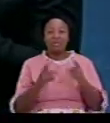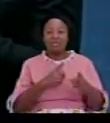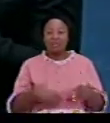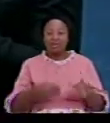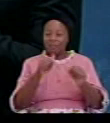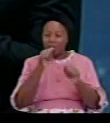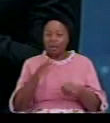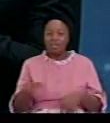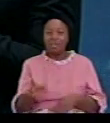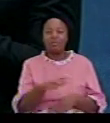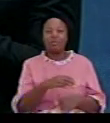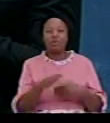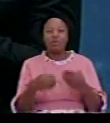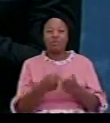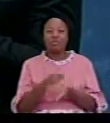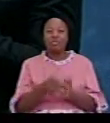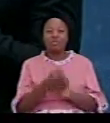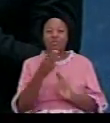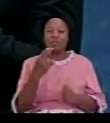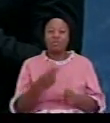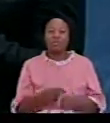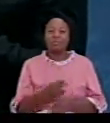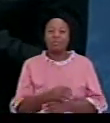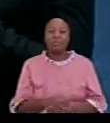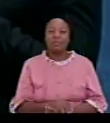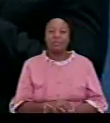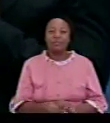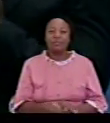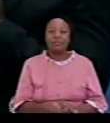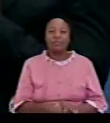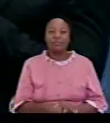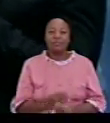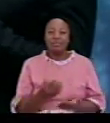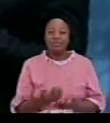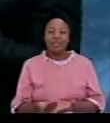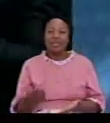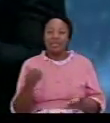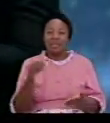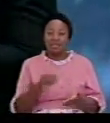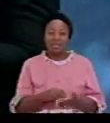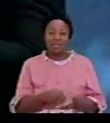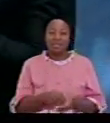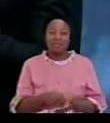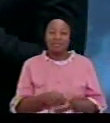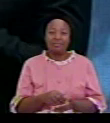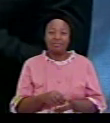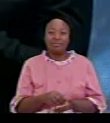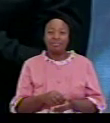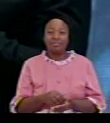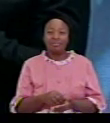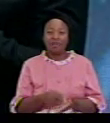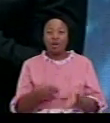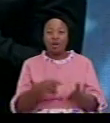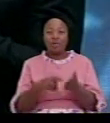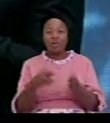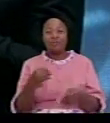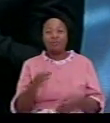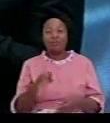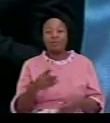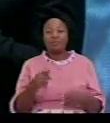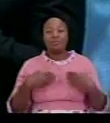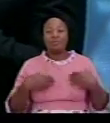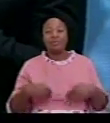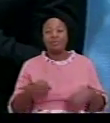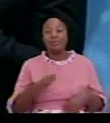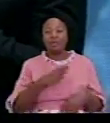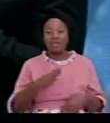Toujours au nom du corps de Christ. Again, on behalf of the body of Christ. Notre joie est grande de recevoir